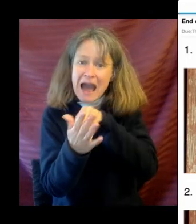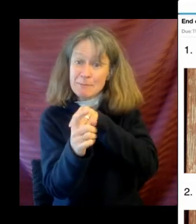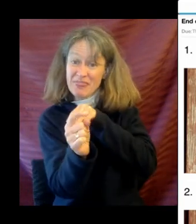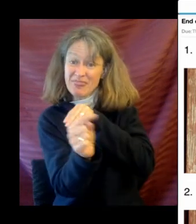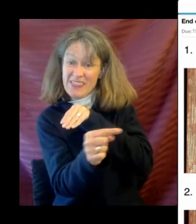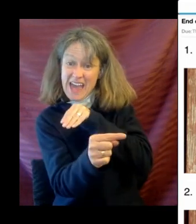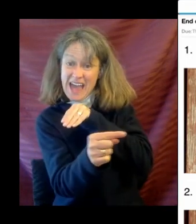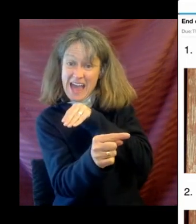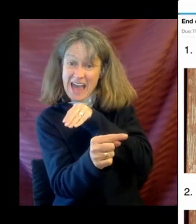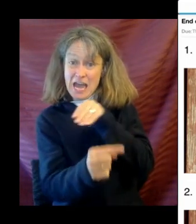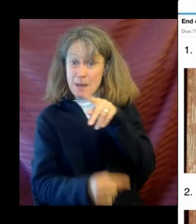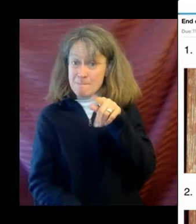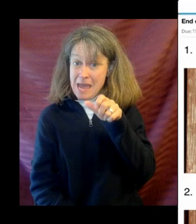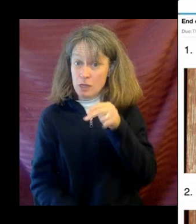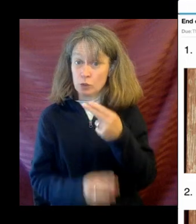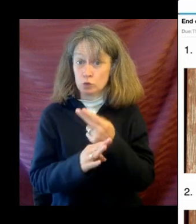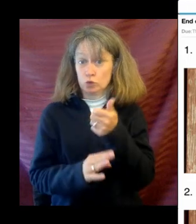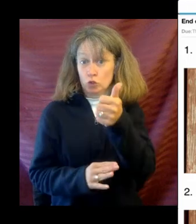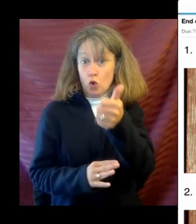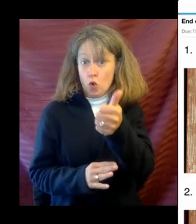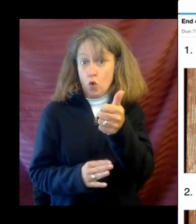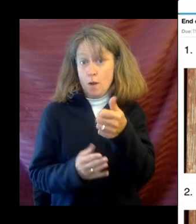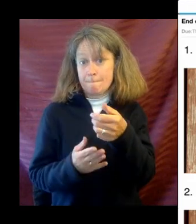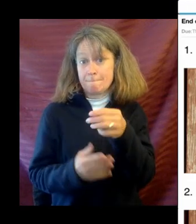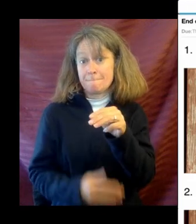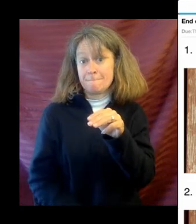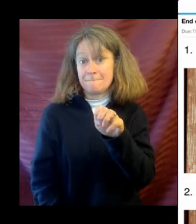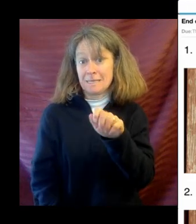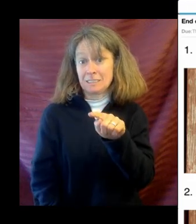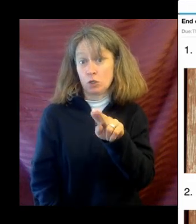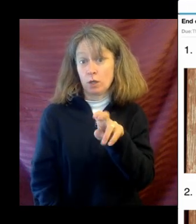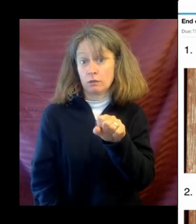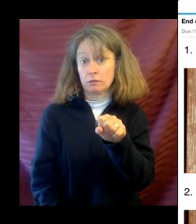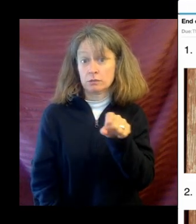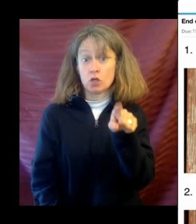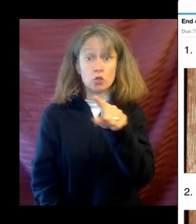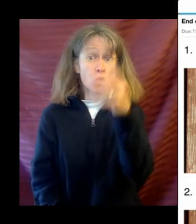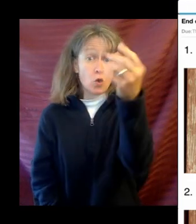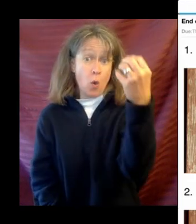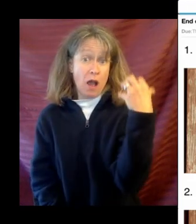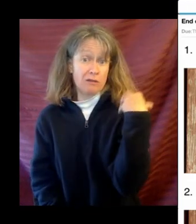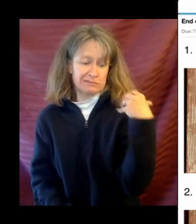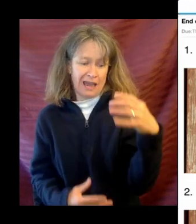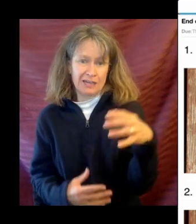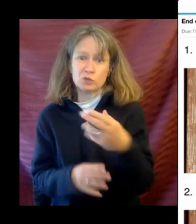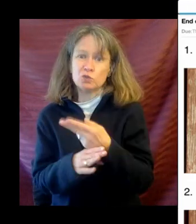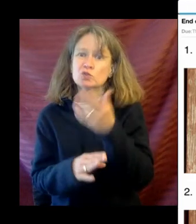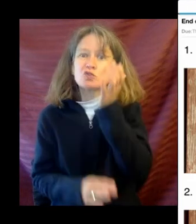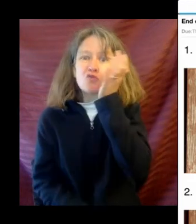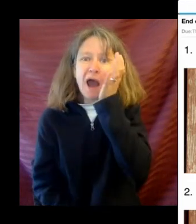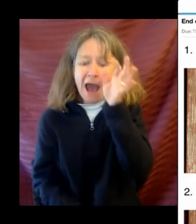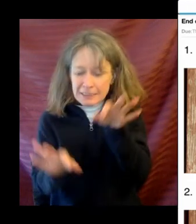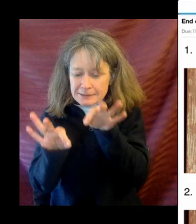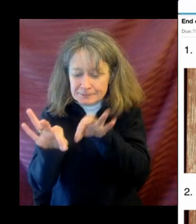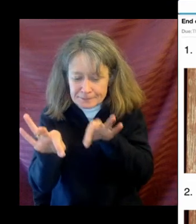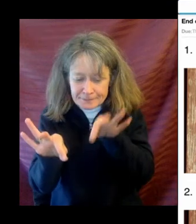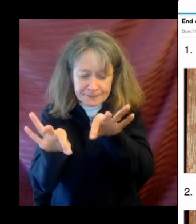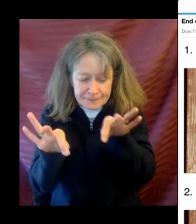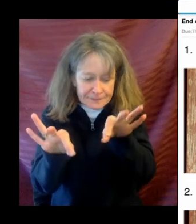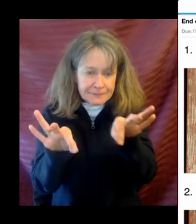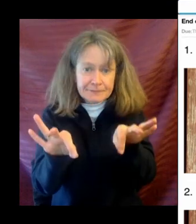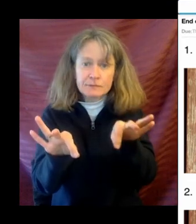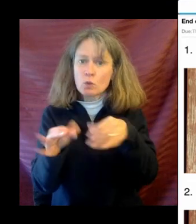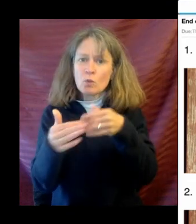own materials. You can even go outside and use grass if you want to. Whatever you can find to make this